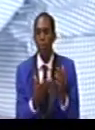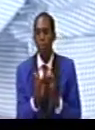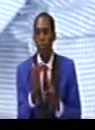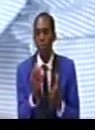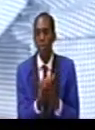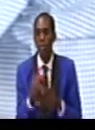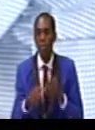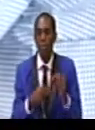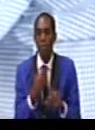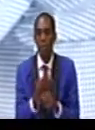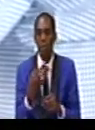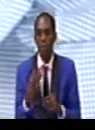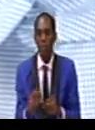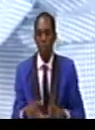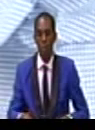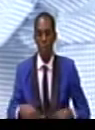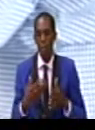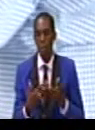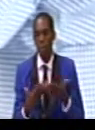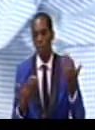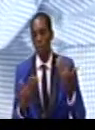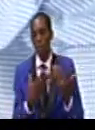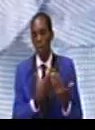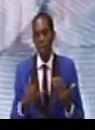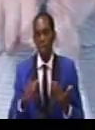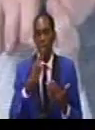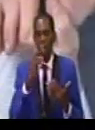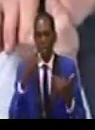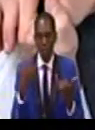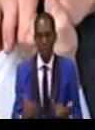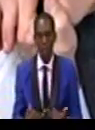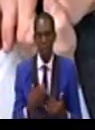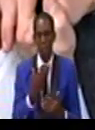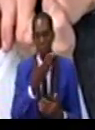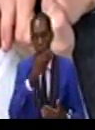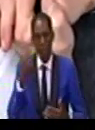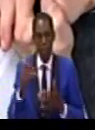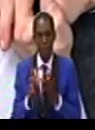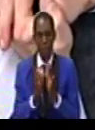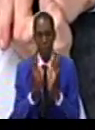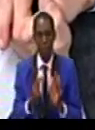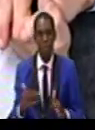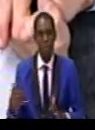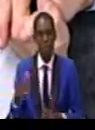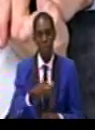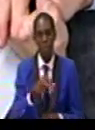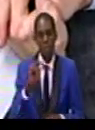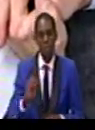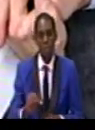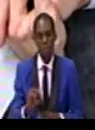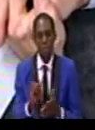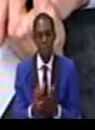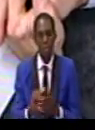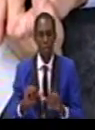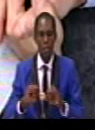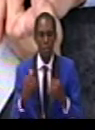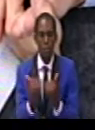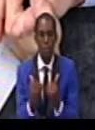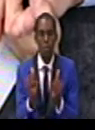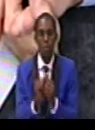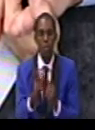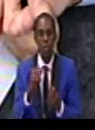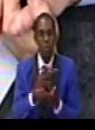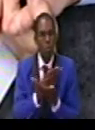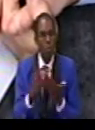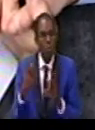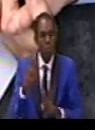Lord has not made them steady. And they are saints in the Lord. And they need association with the saints in the church so that they